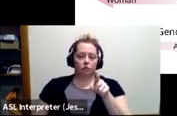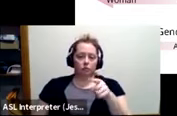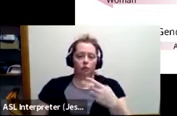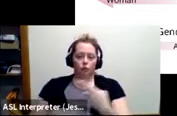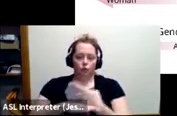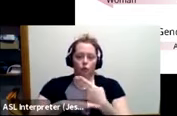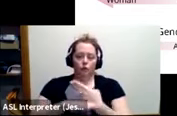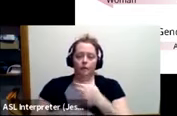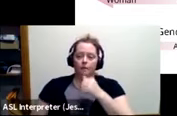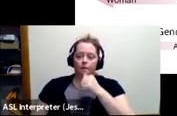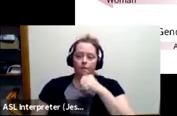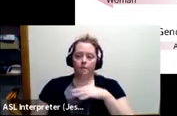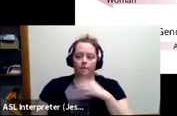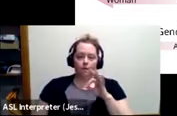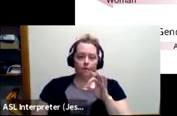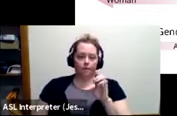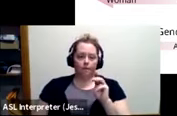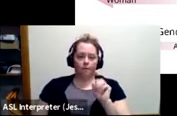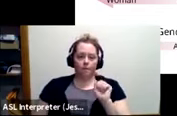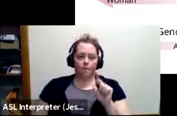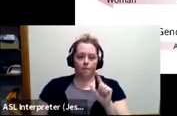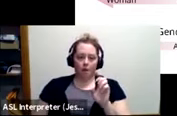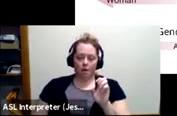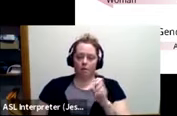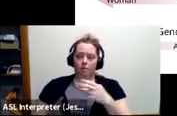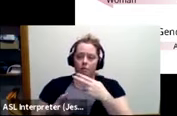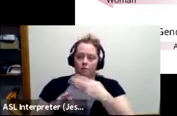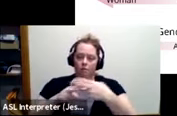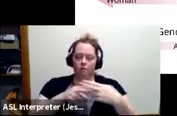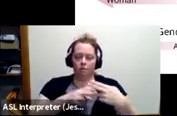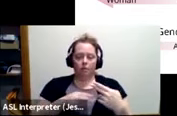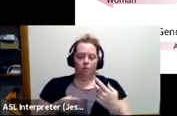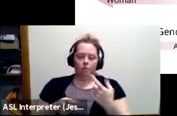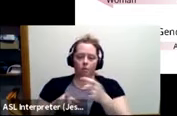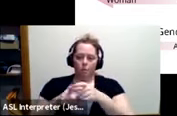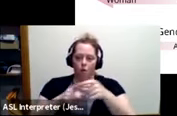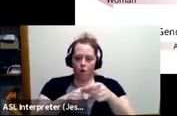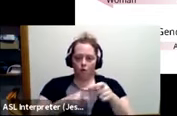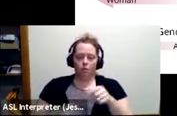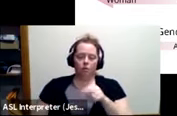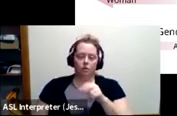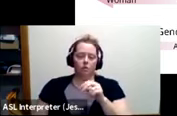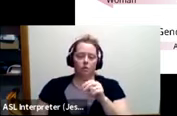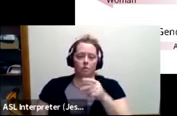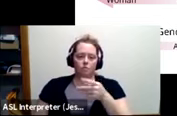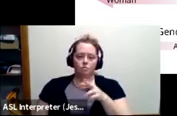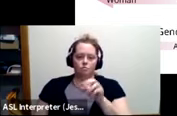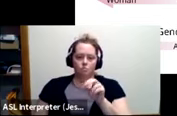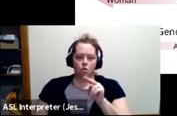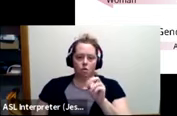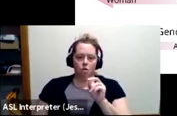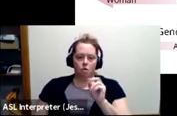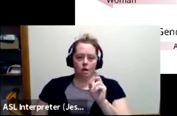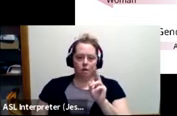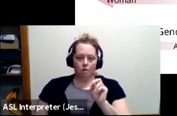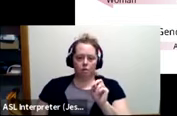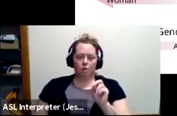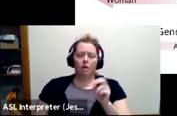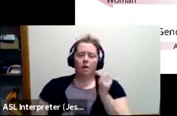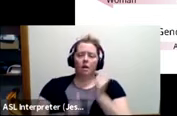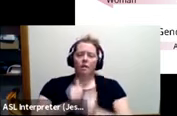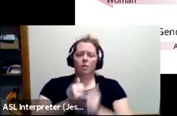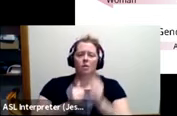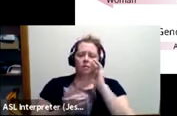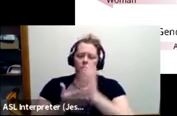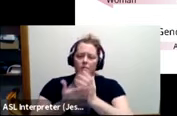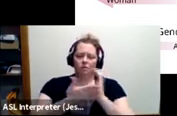just one part of a person's gender expression. Each person's diagram will look slightly different, and not every person has a fixed